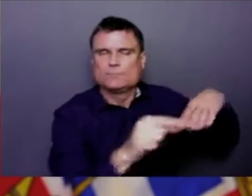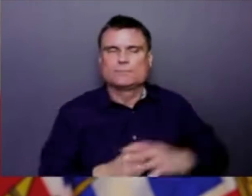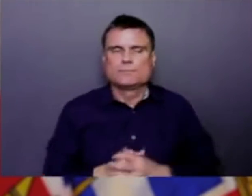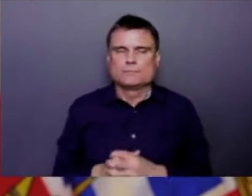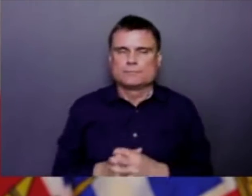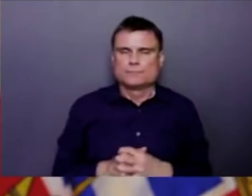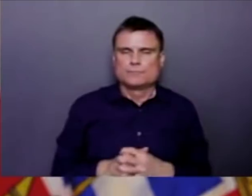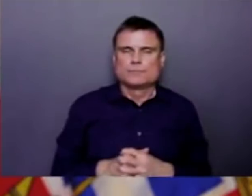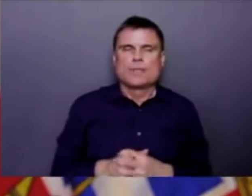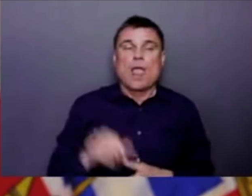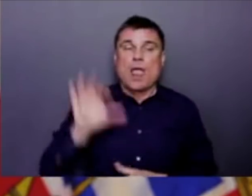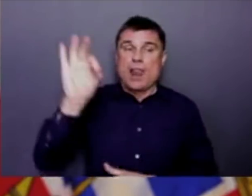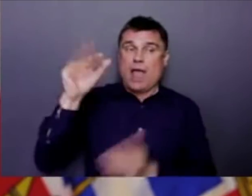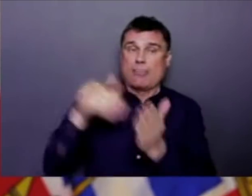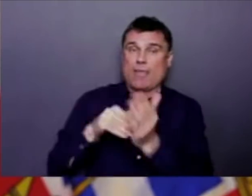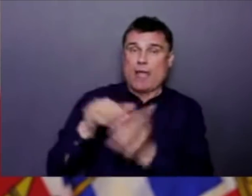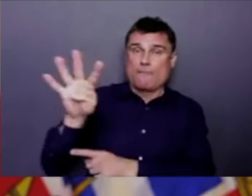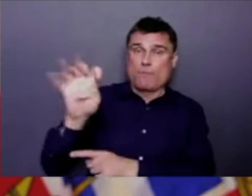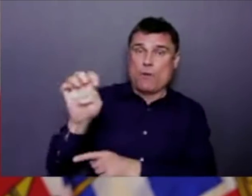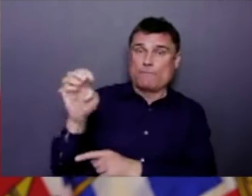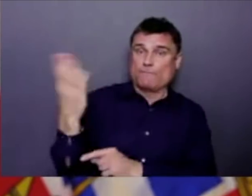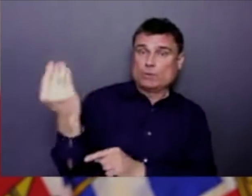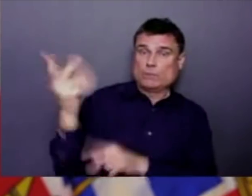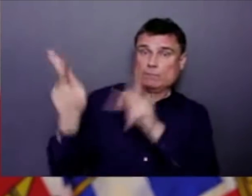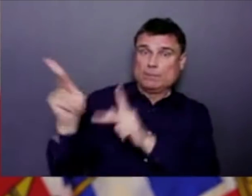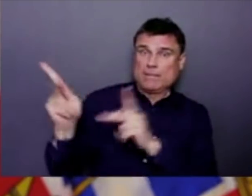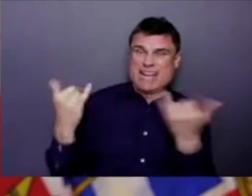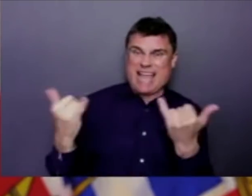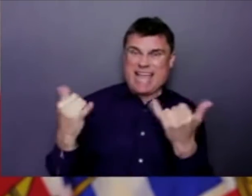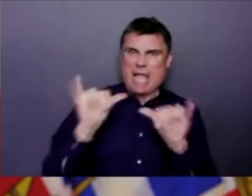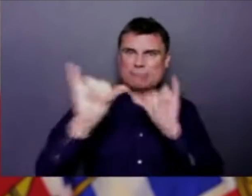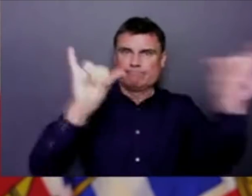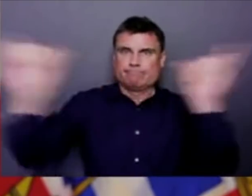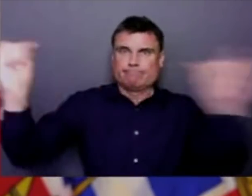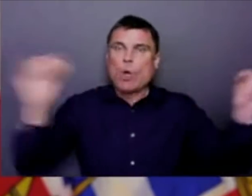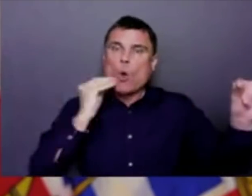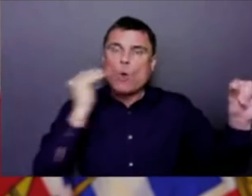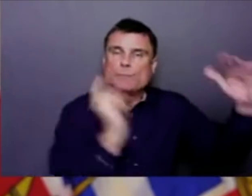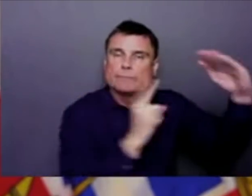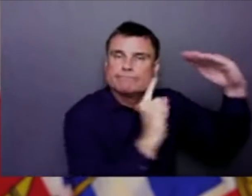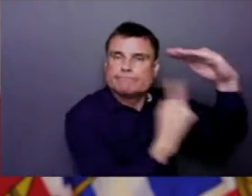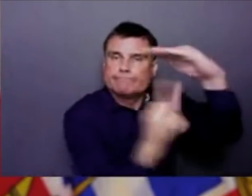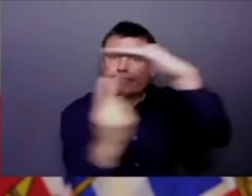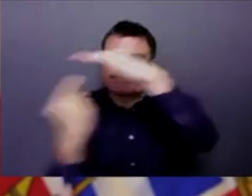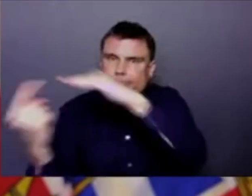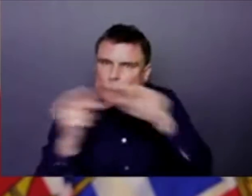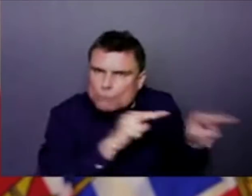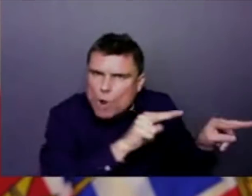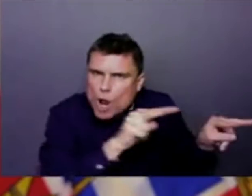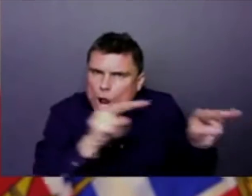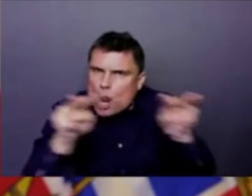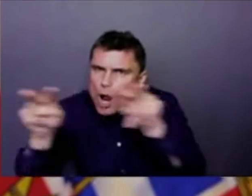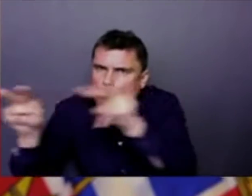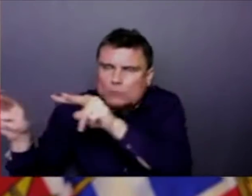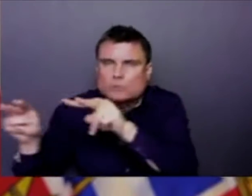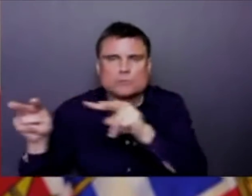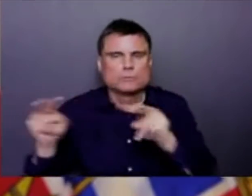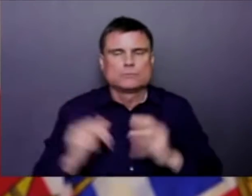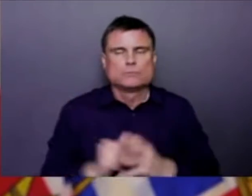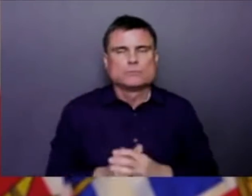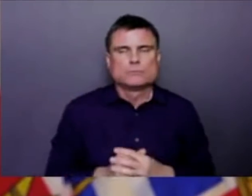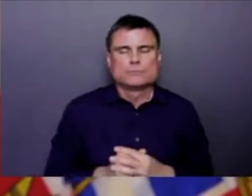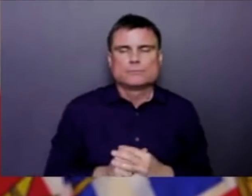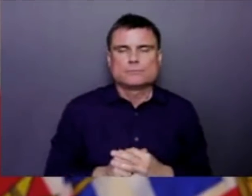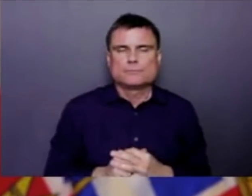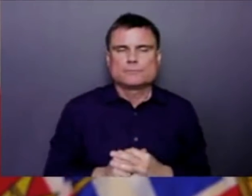9,414 people under active public health monitoring, and that continues not to include the people who are under active monitoring in the